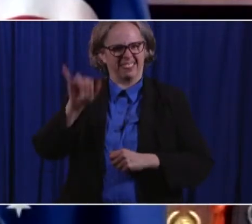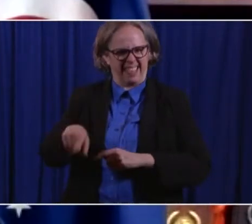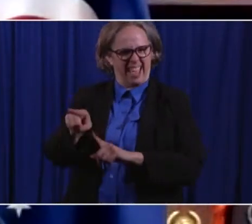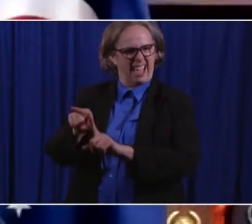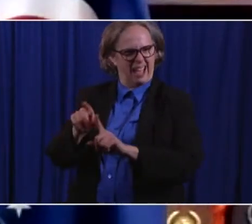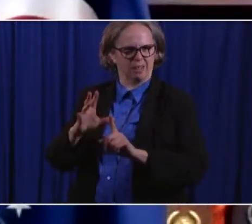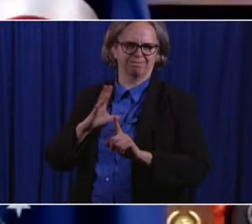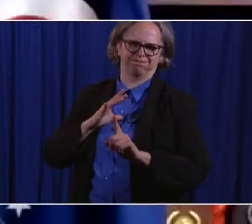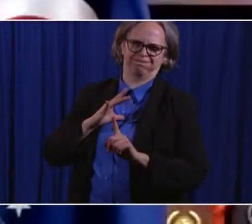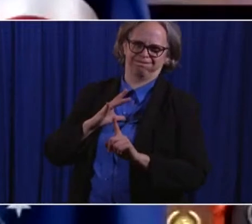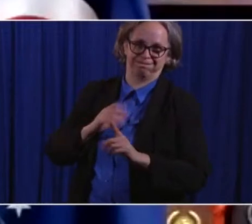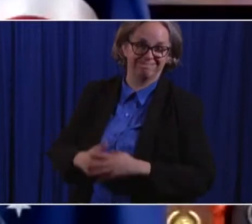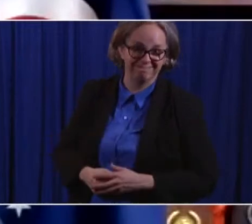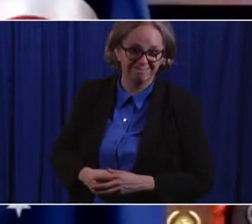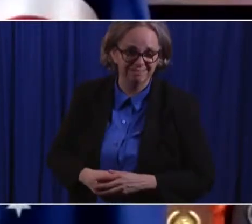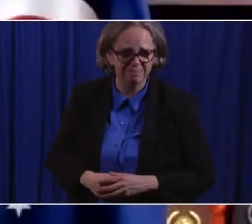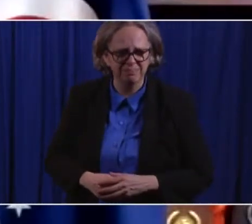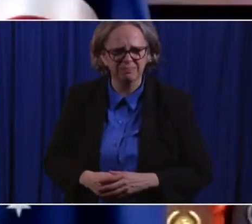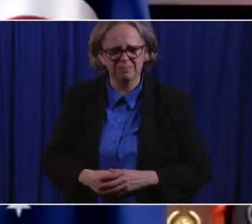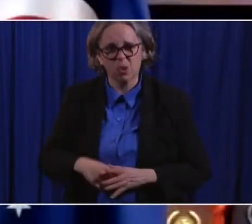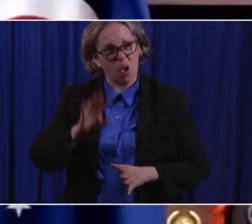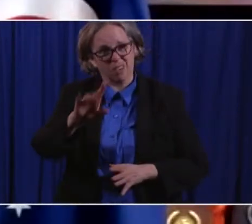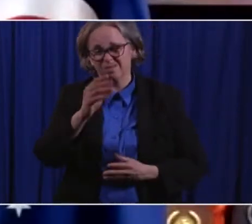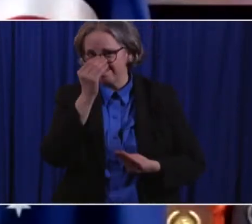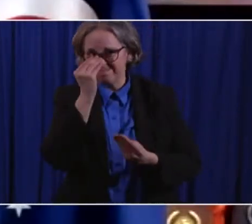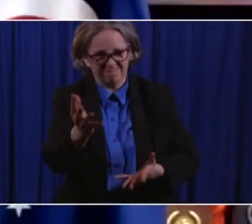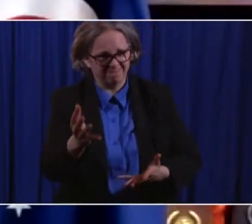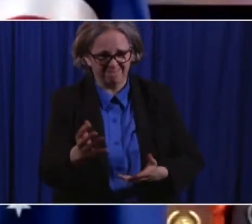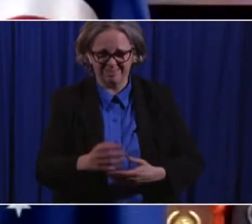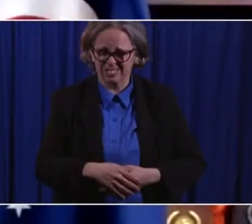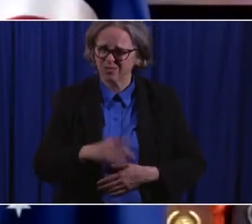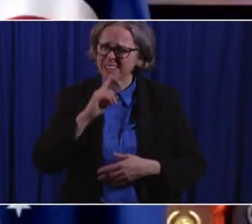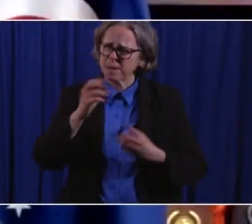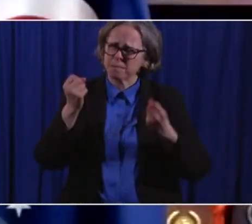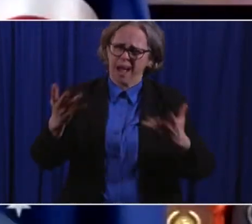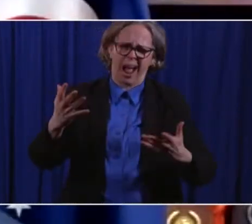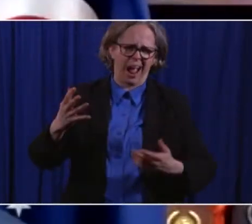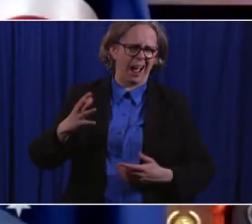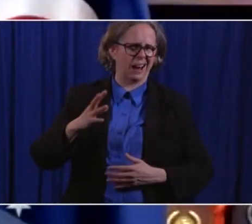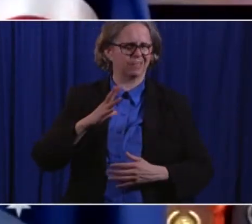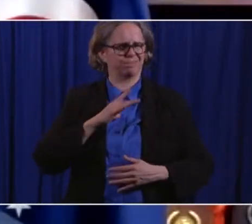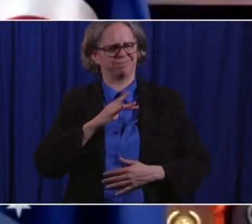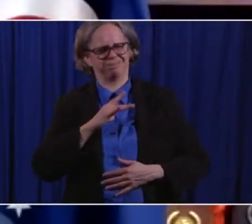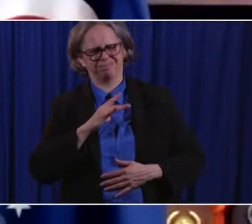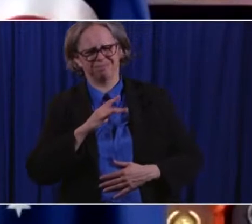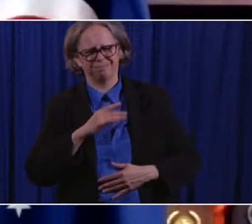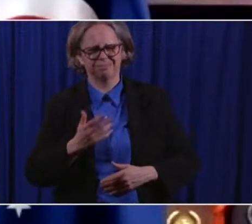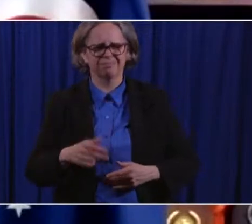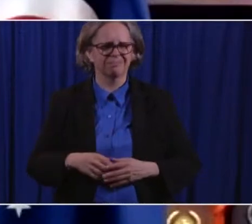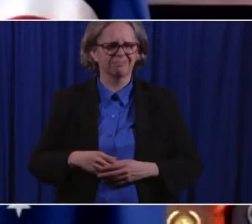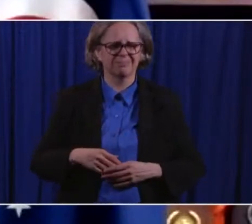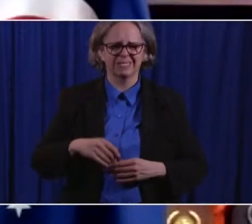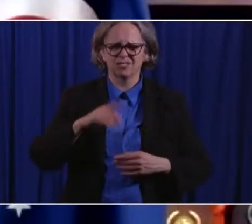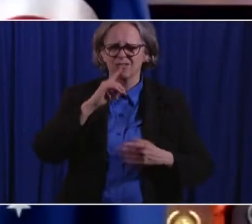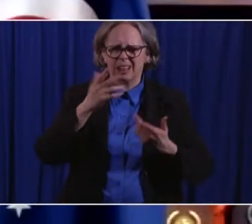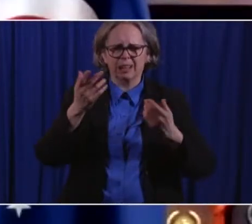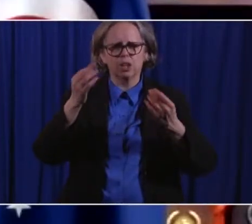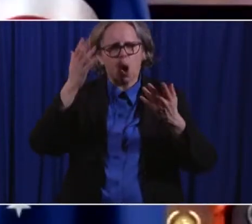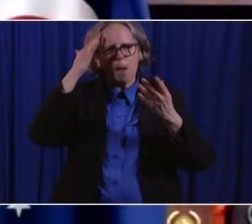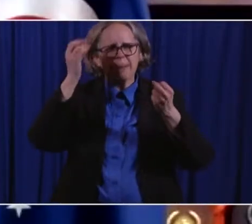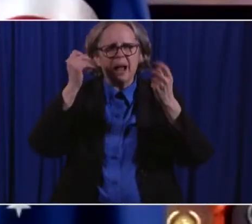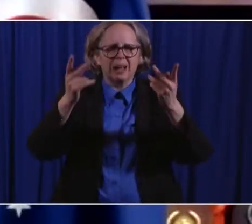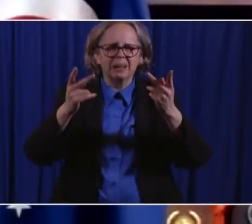for doing this, is that a lot of those expiration dates for not having to go get your license and things like that, those are